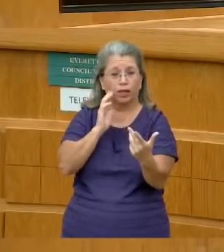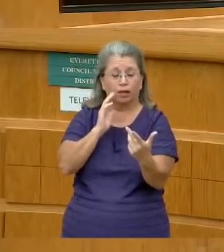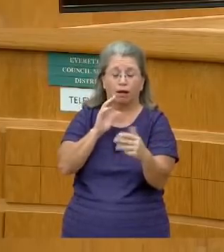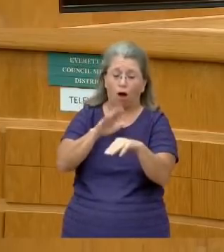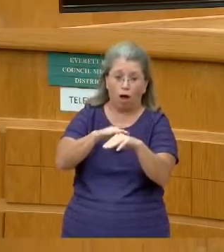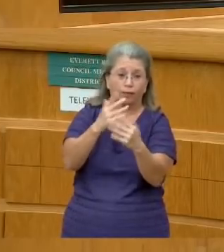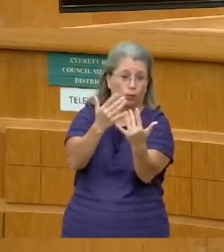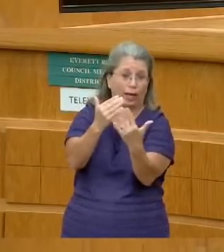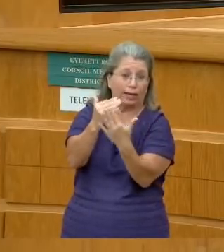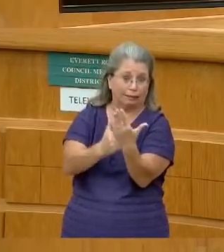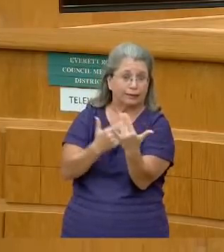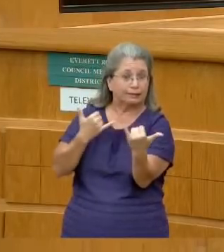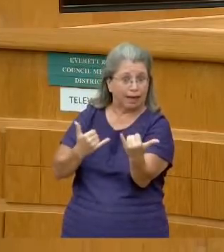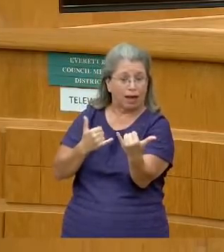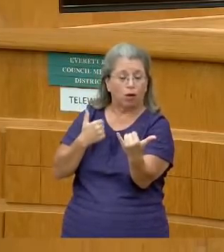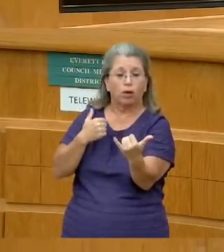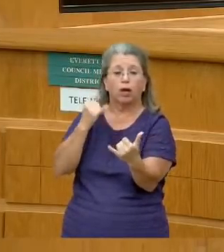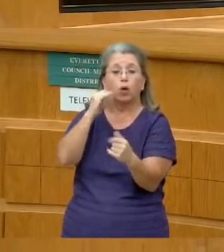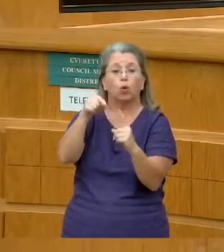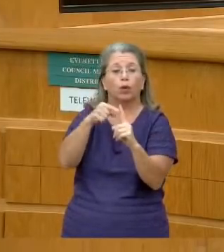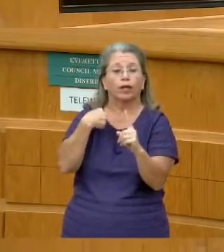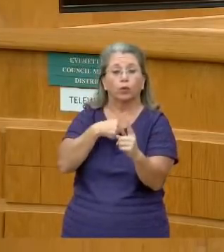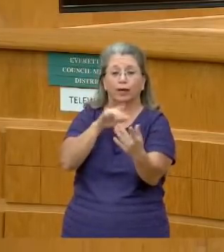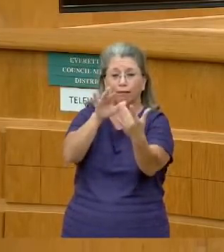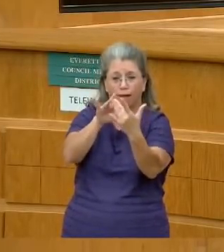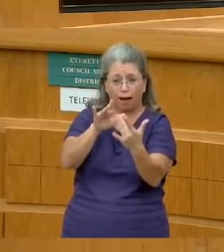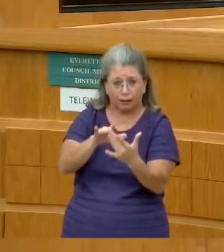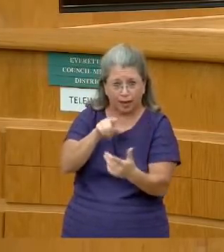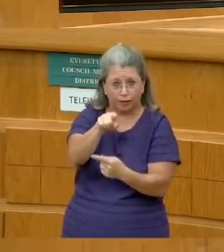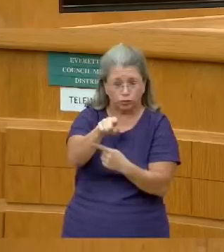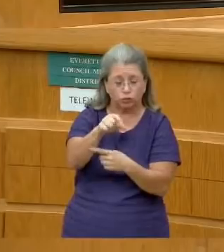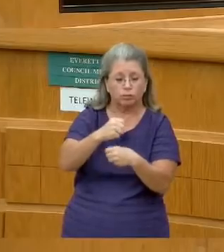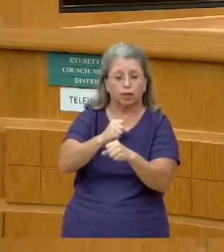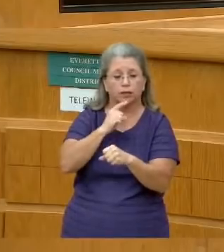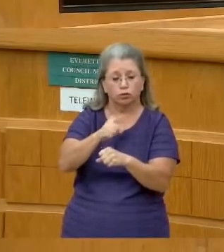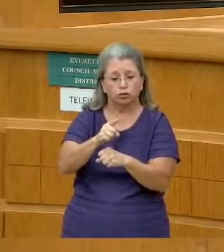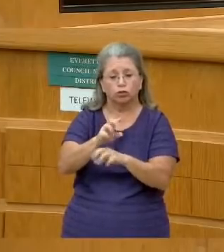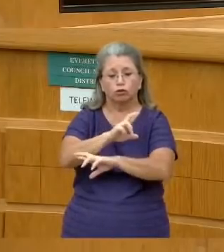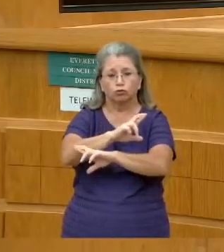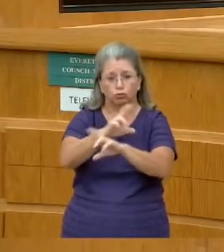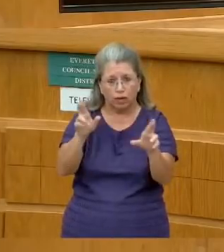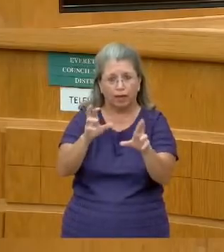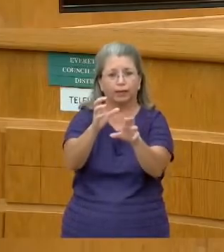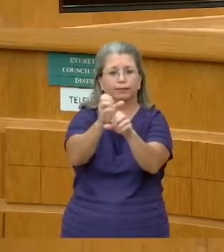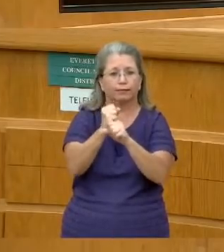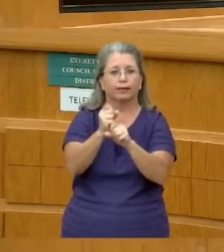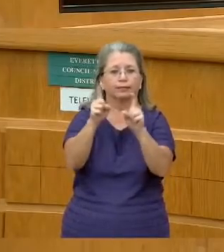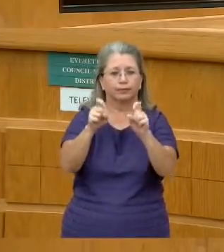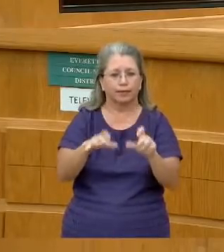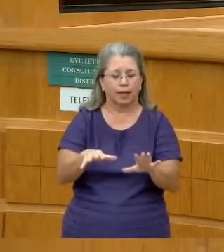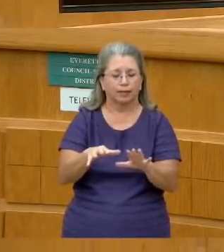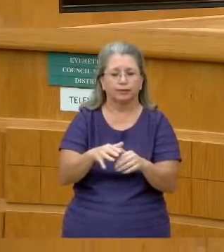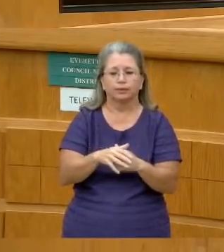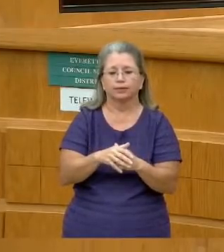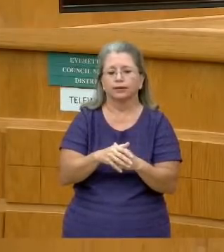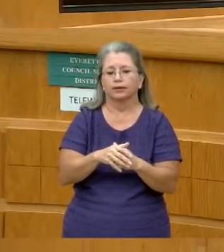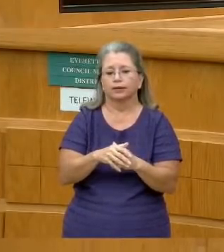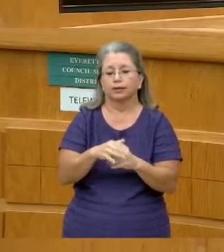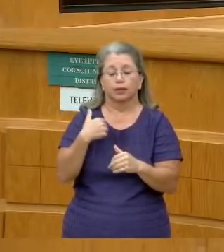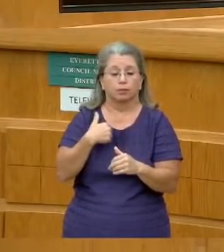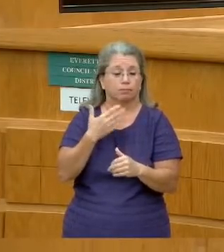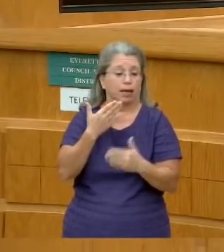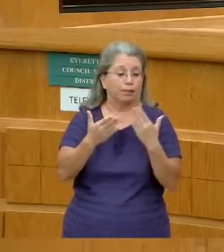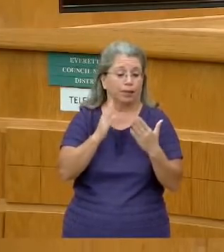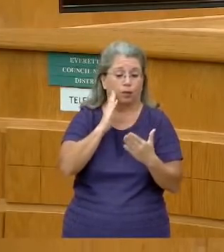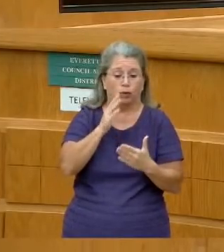on the waiting list, to make certain that you're ready to get tested, because we might call you